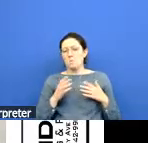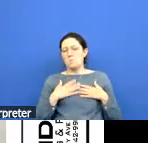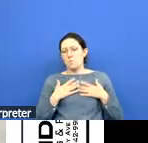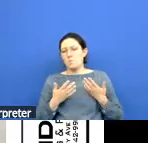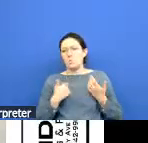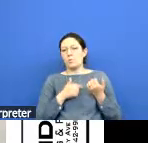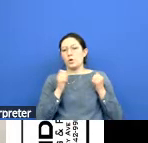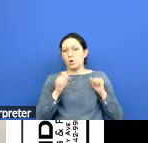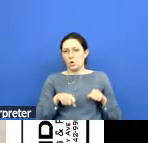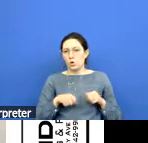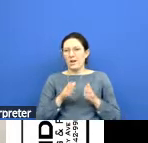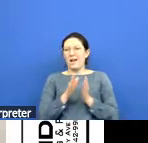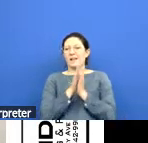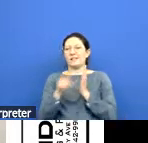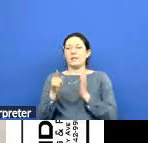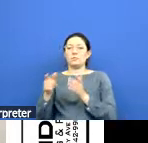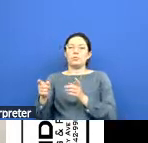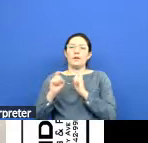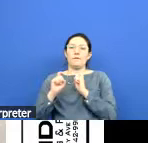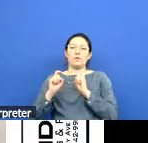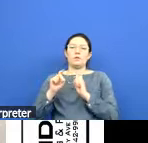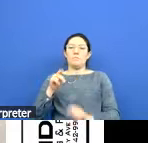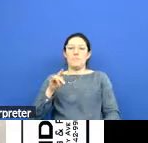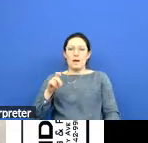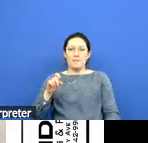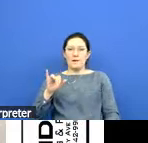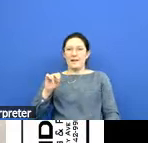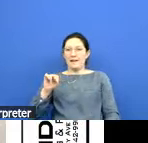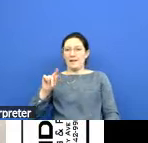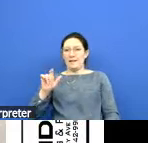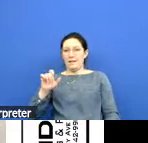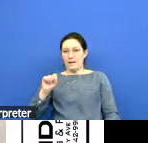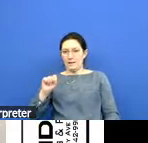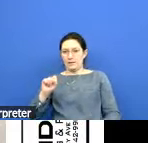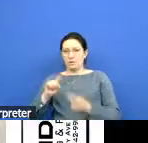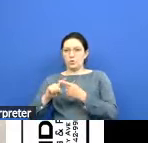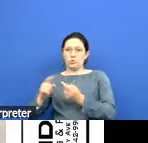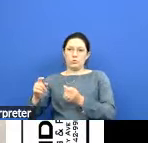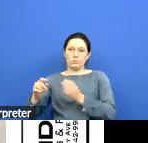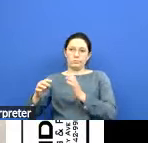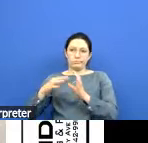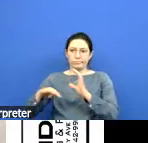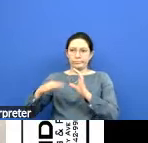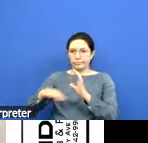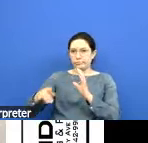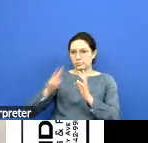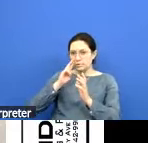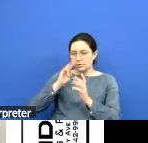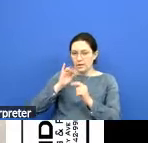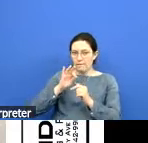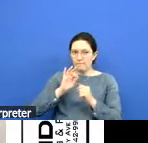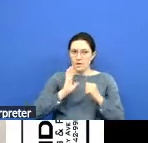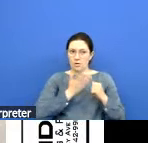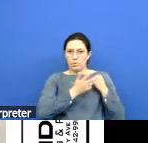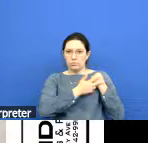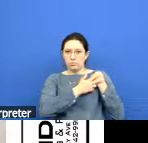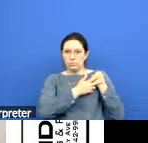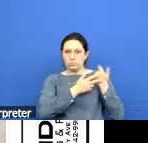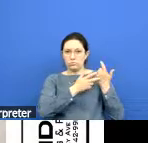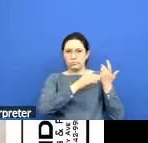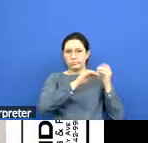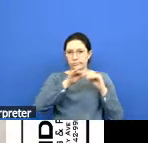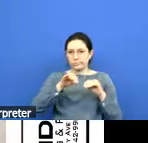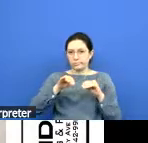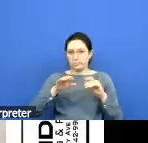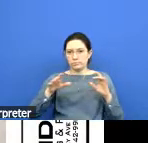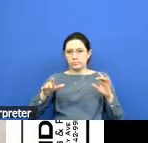them provide an inlet for us, a pipe inlet, and then we could take a look at, does it make sense for our crews to put that